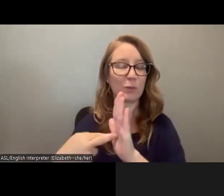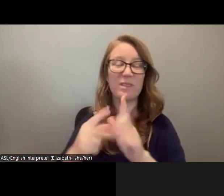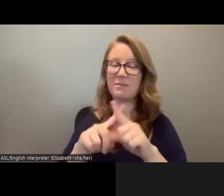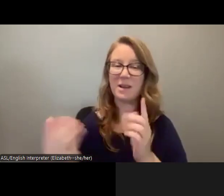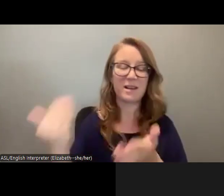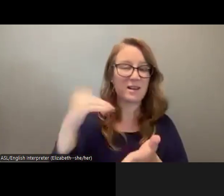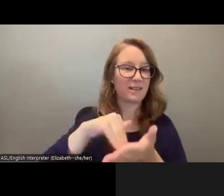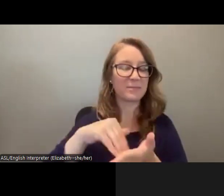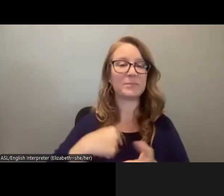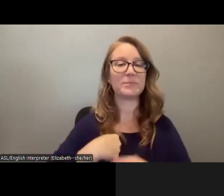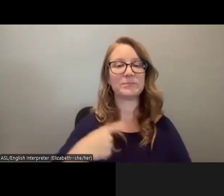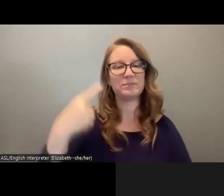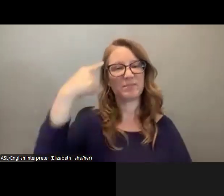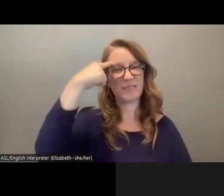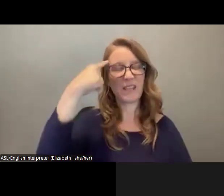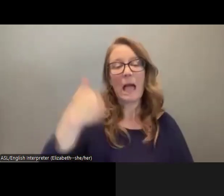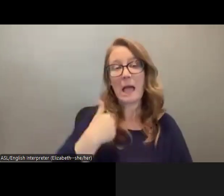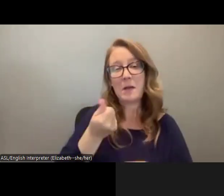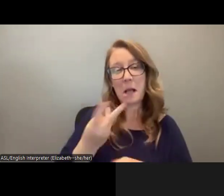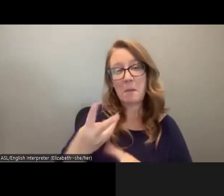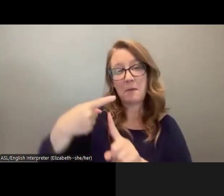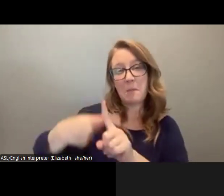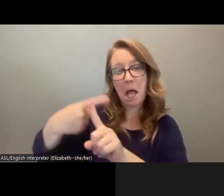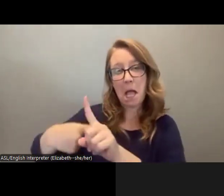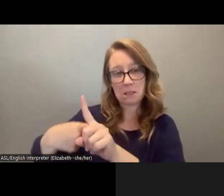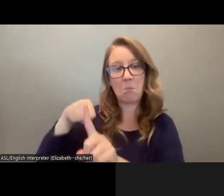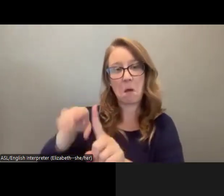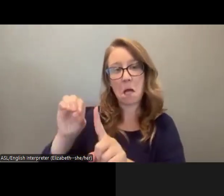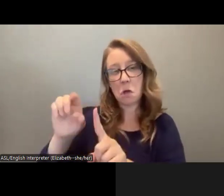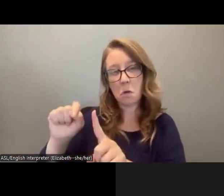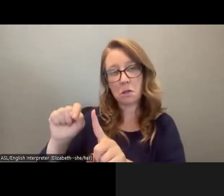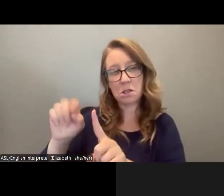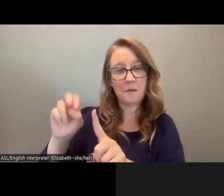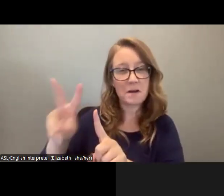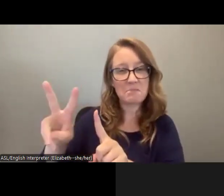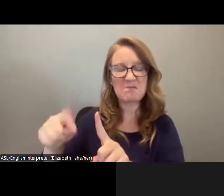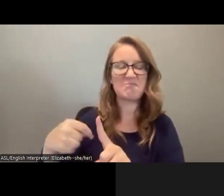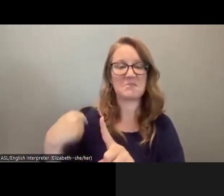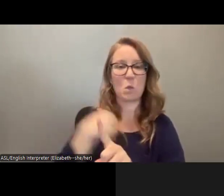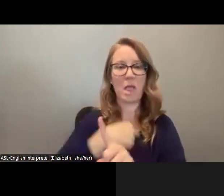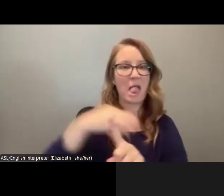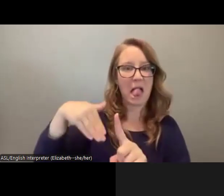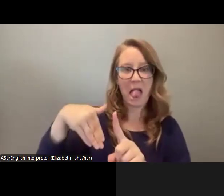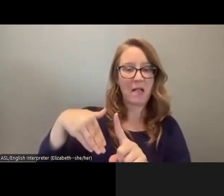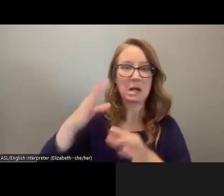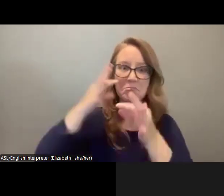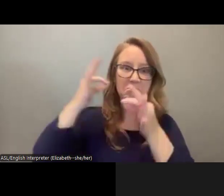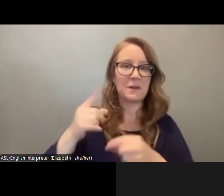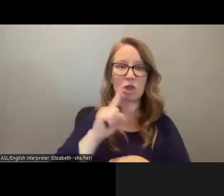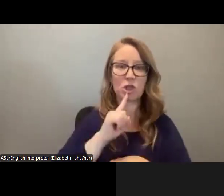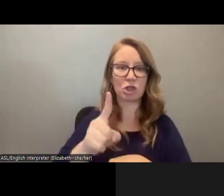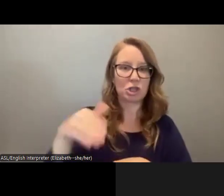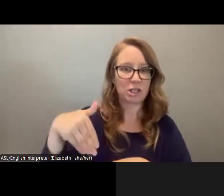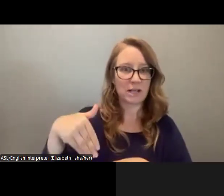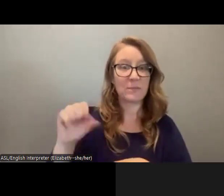I think we have a couple of months before that happens, and so I don't know that that's anything that we've driven to the definite. Sheldon,